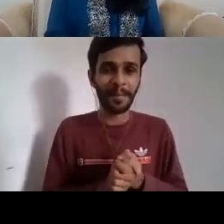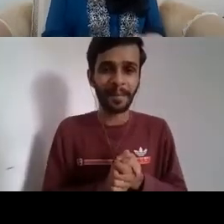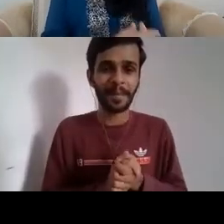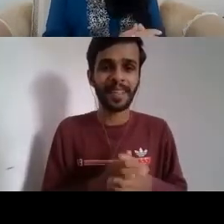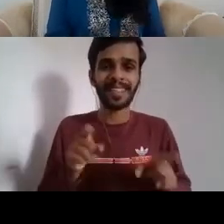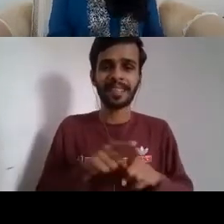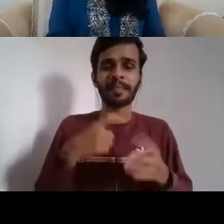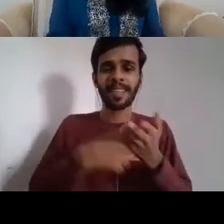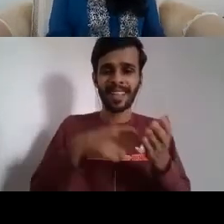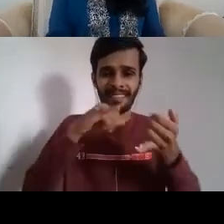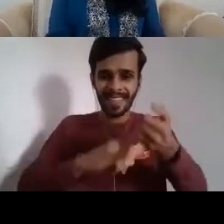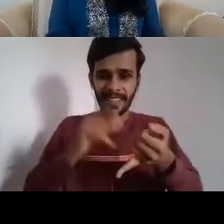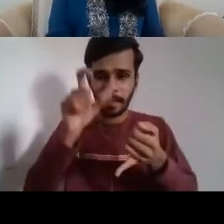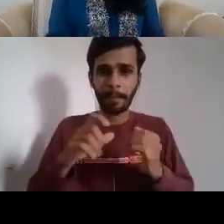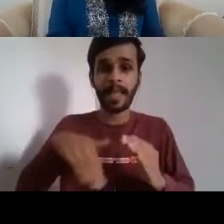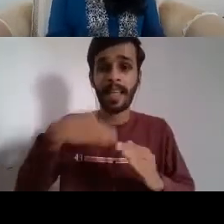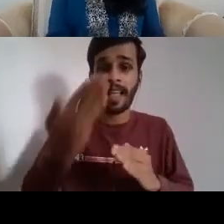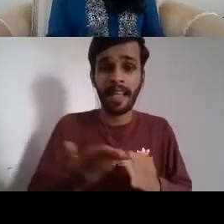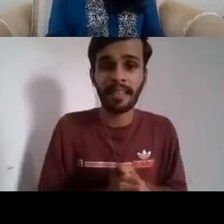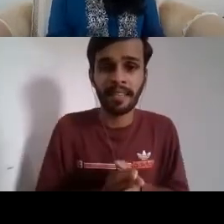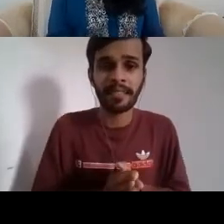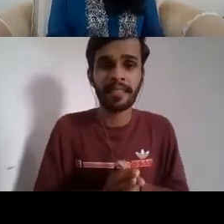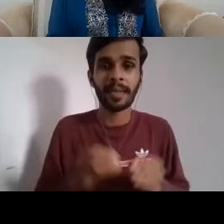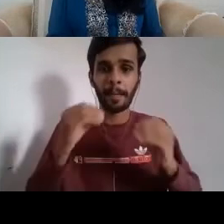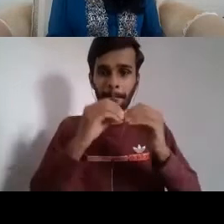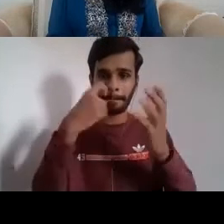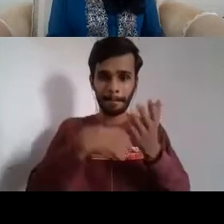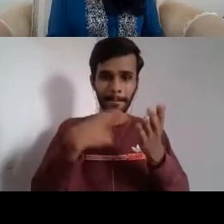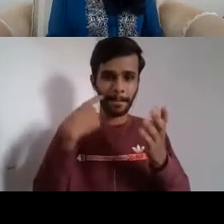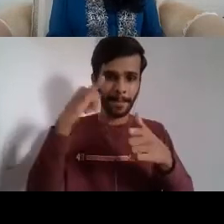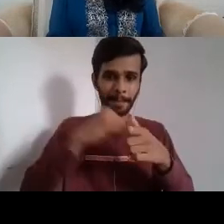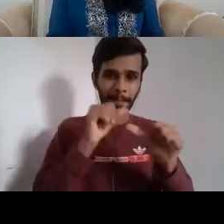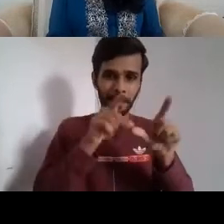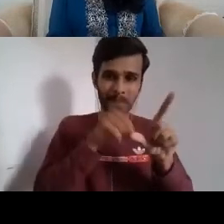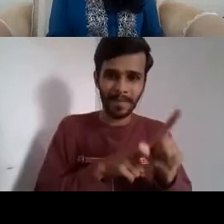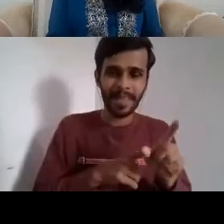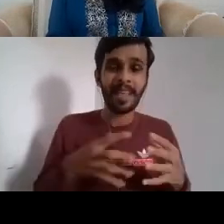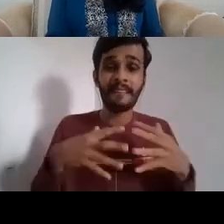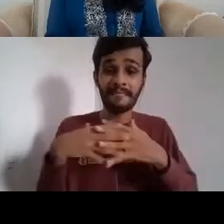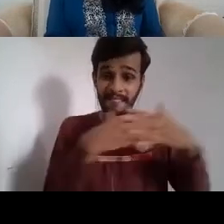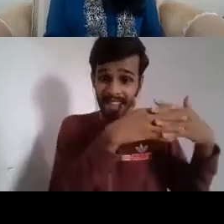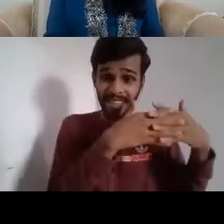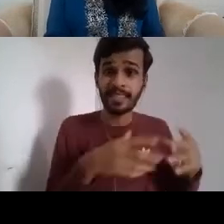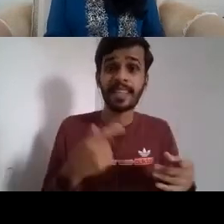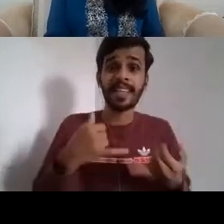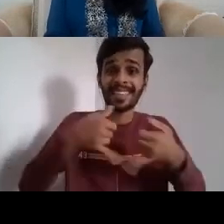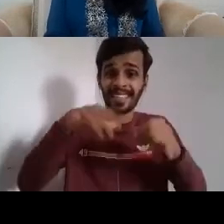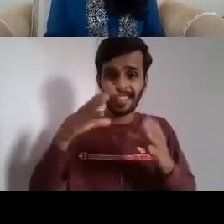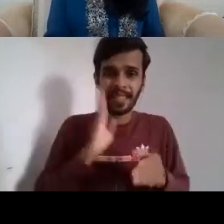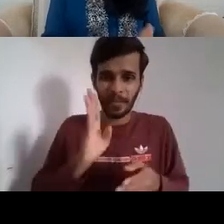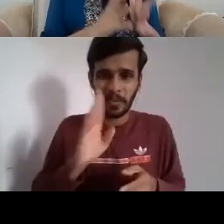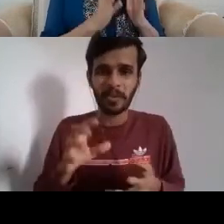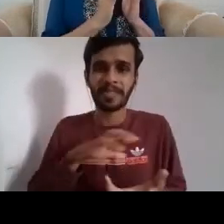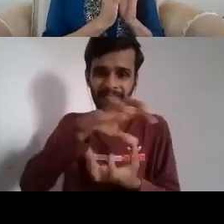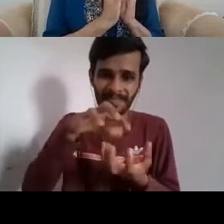Shankar's major leap into bridging Western music and Indian music. While Indian music